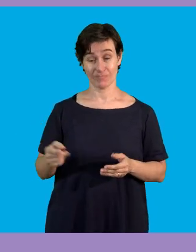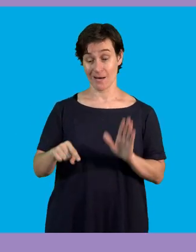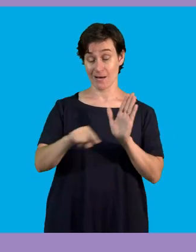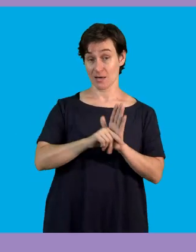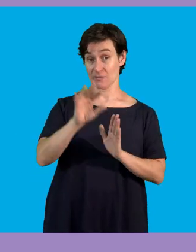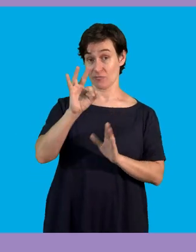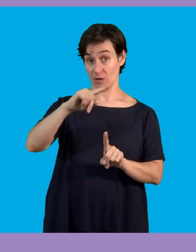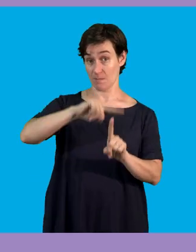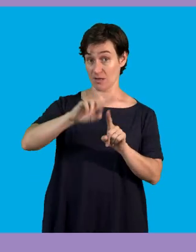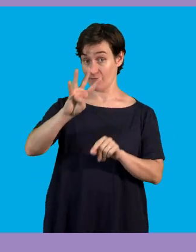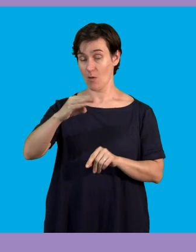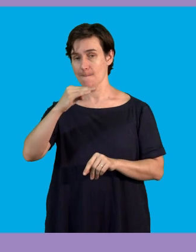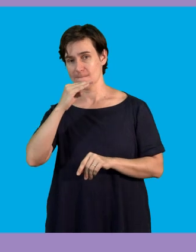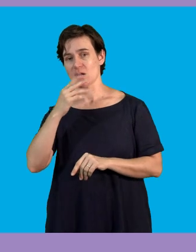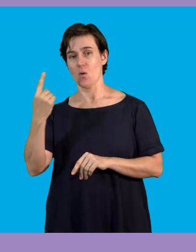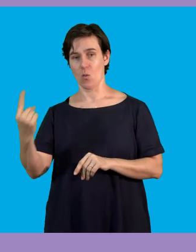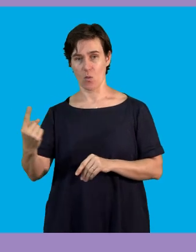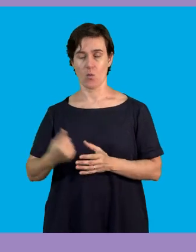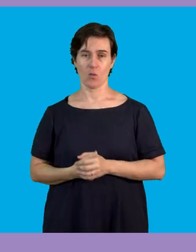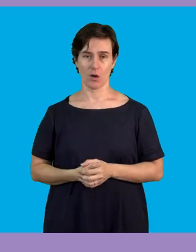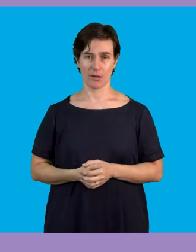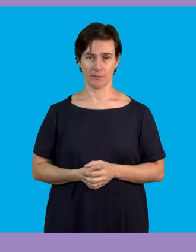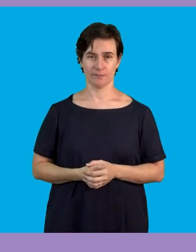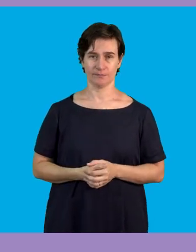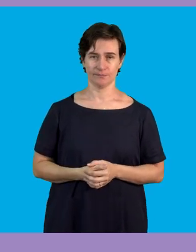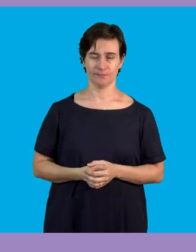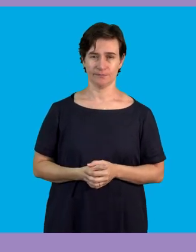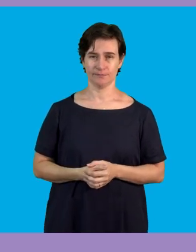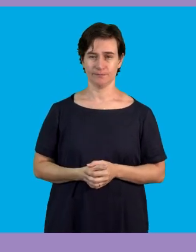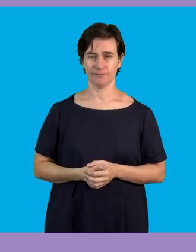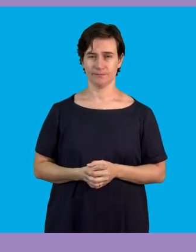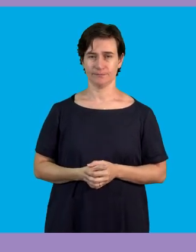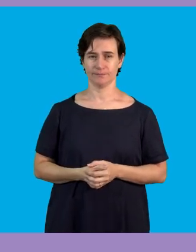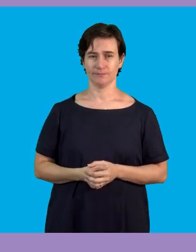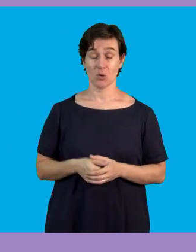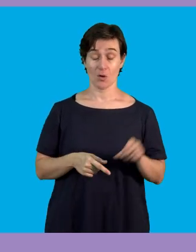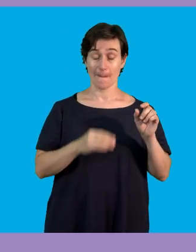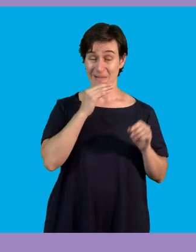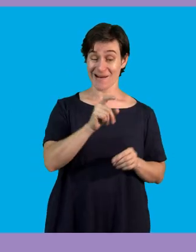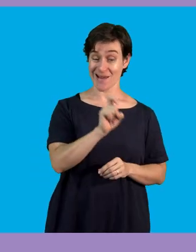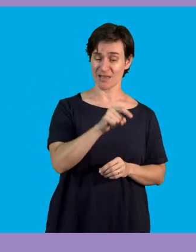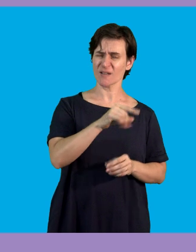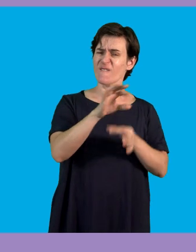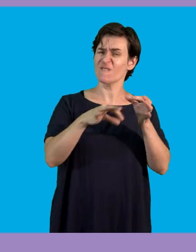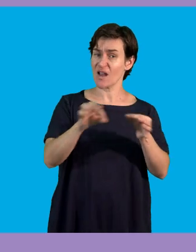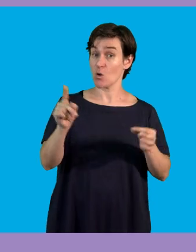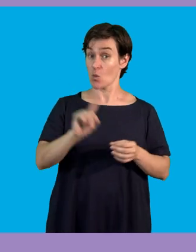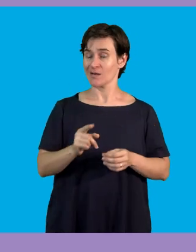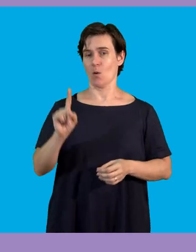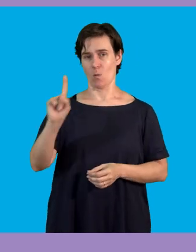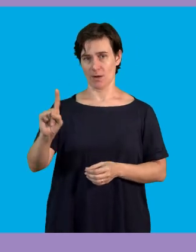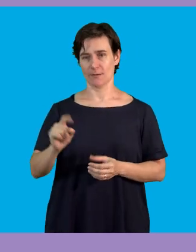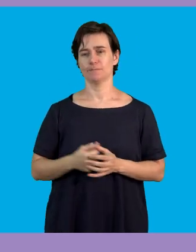side, we have negative 3 plus 4, which gives us positive 1. So our x